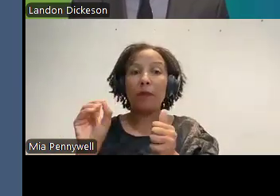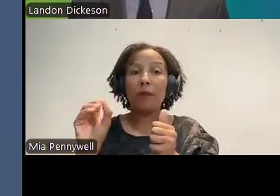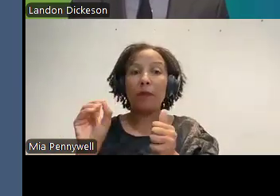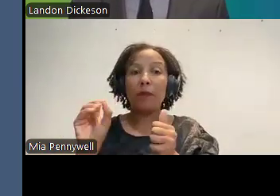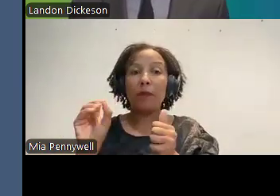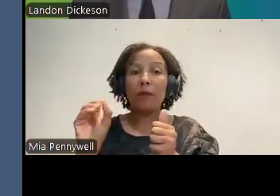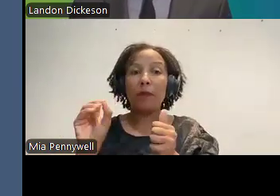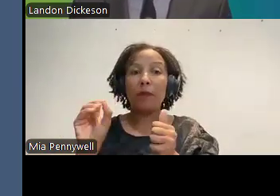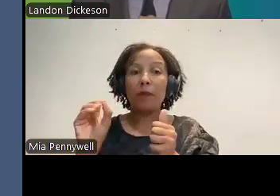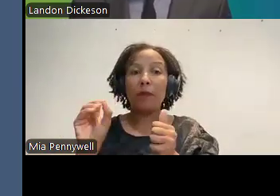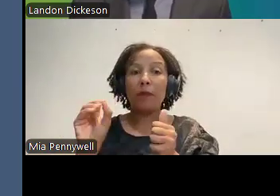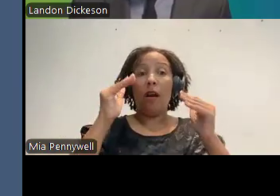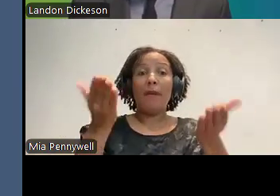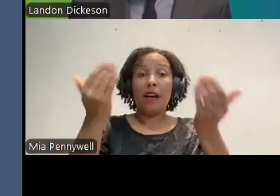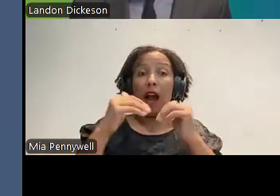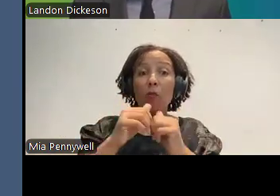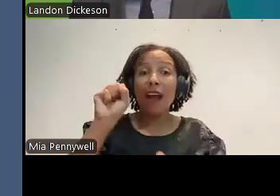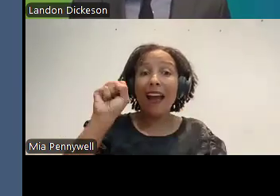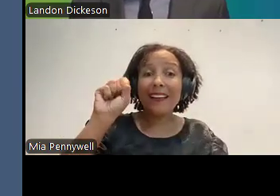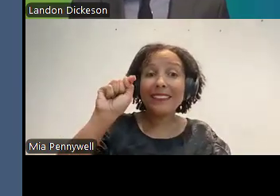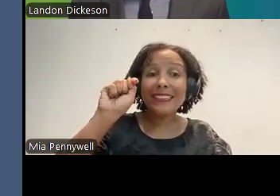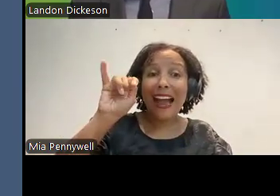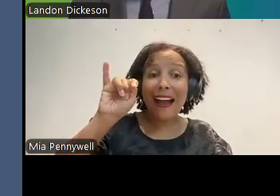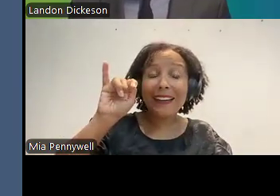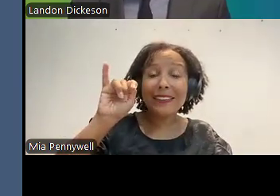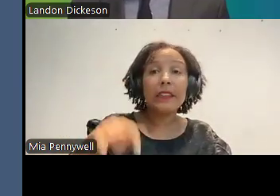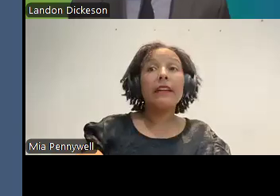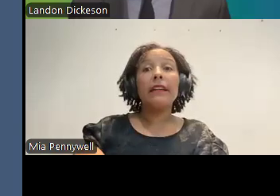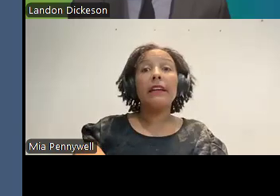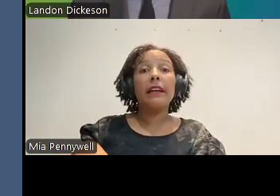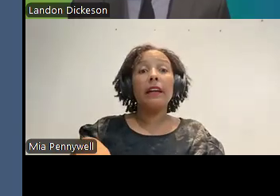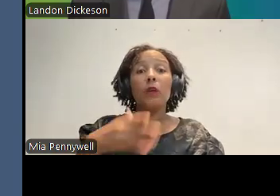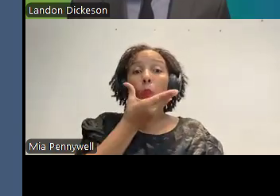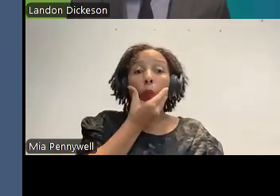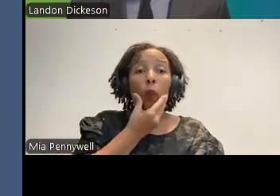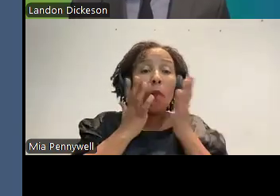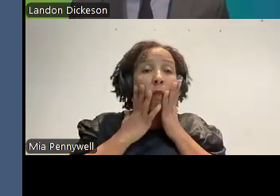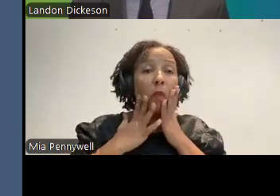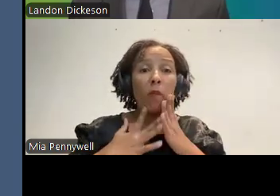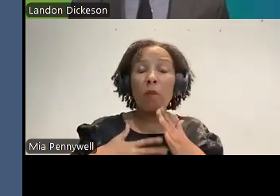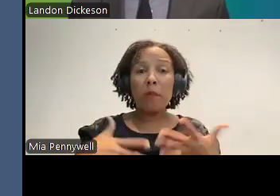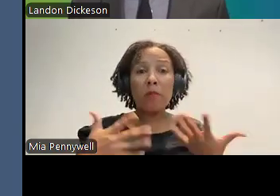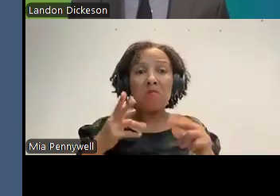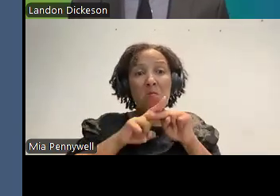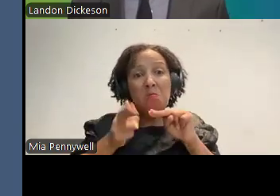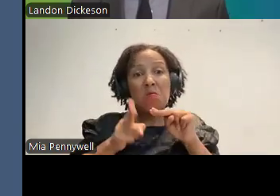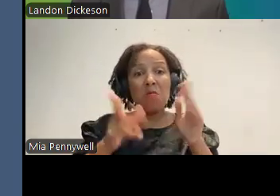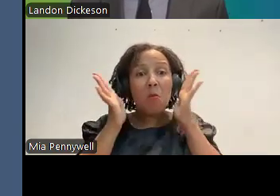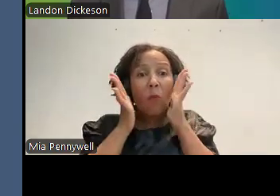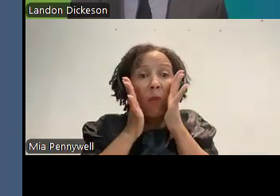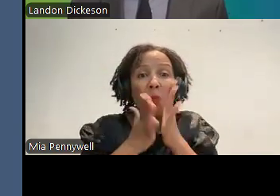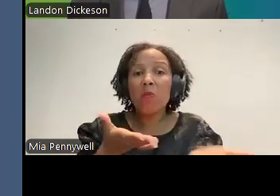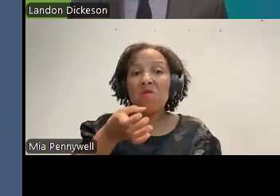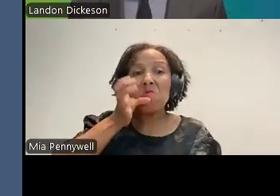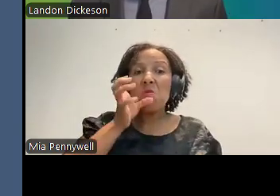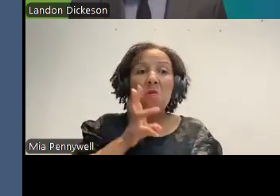They come in with emaciation, as in they're malnourished, they're dehydrated. We're also seeing that